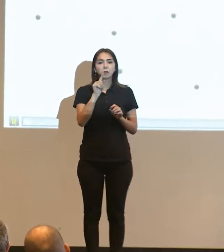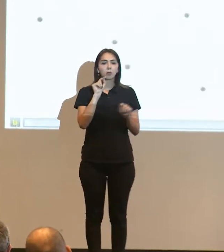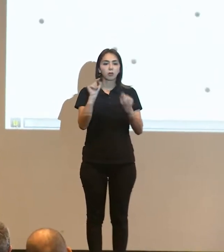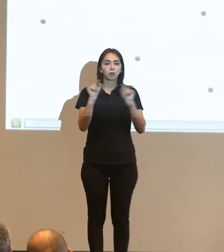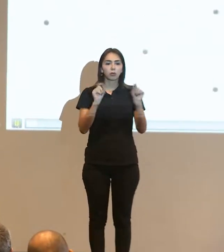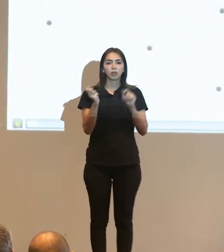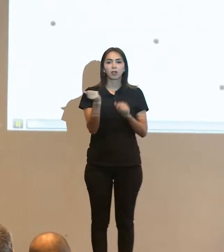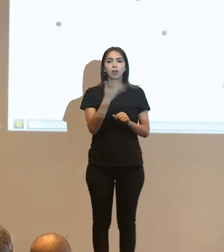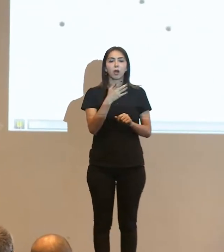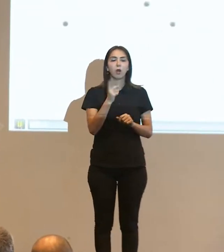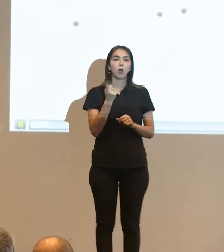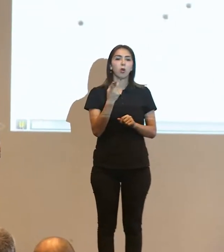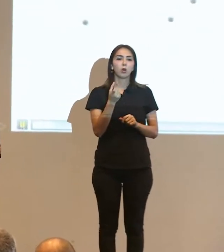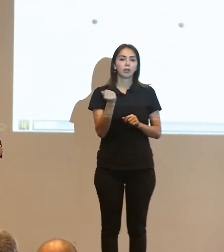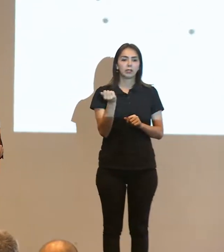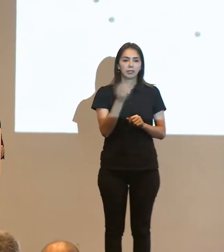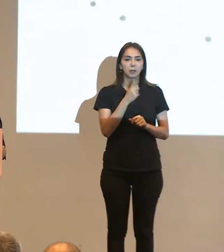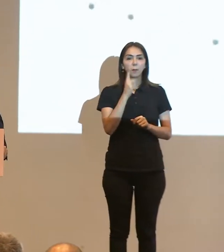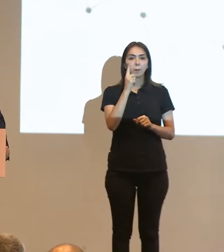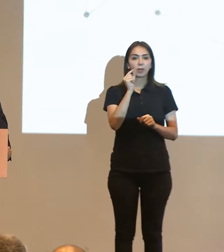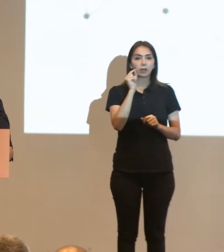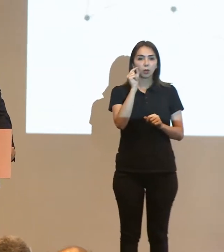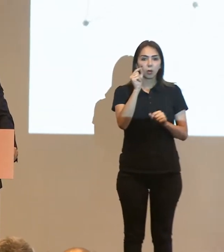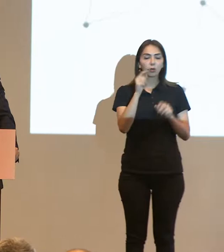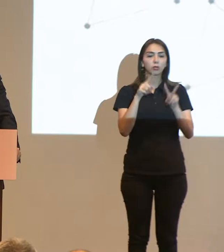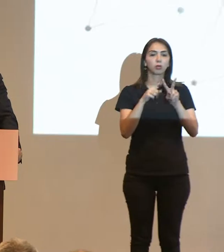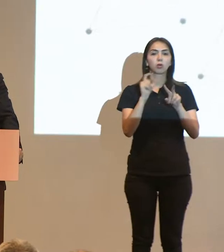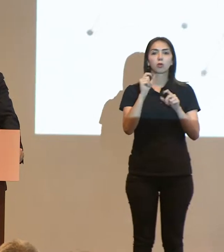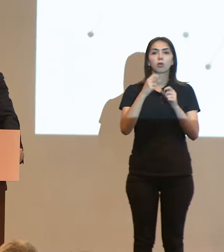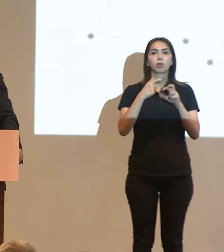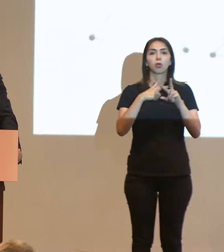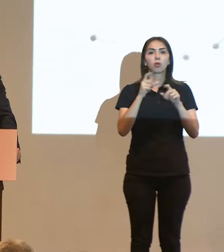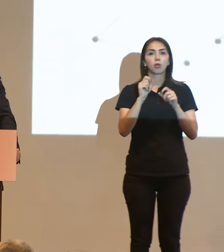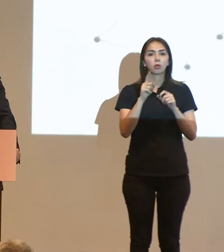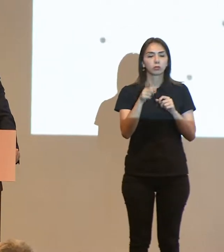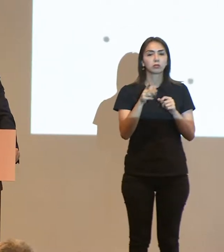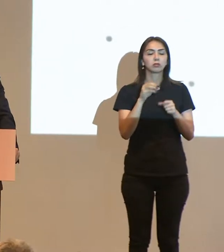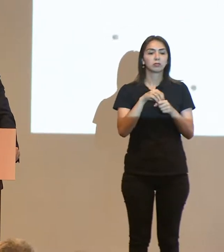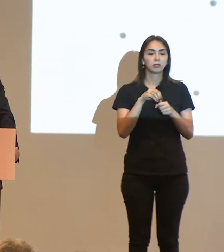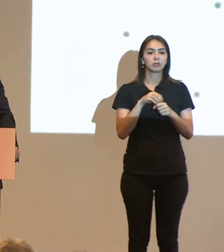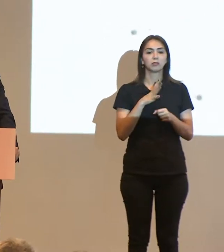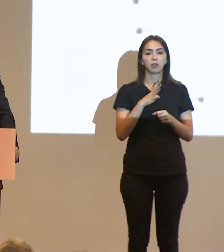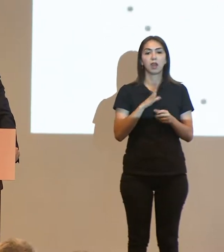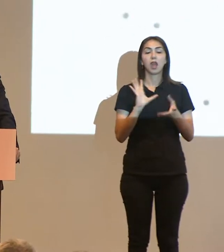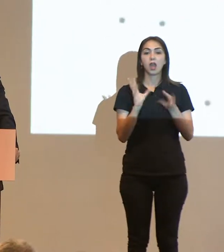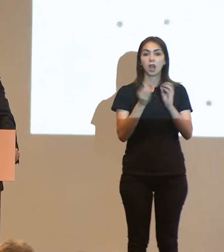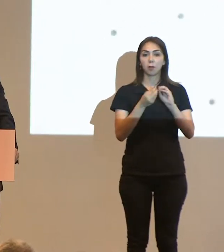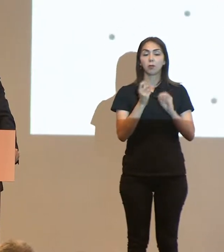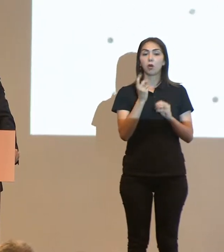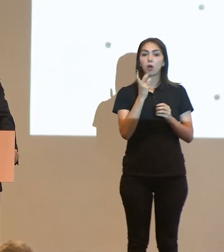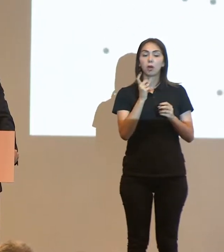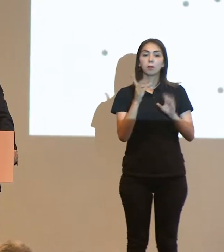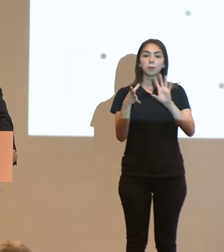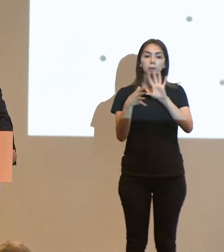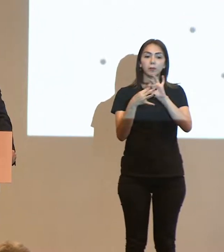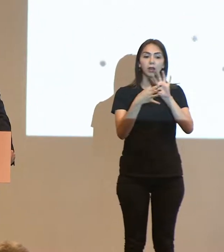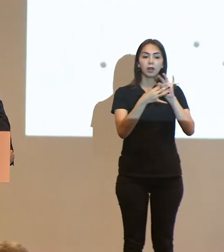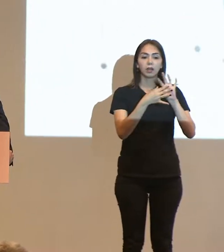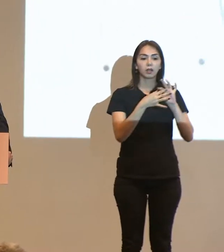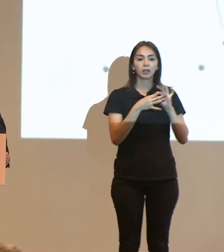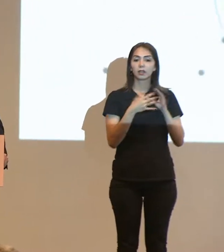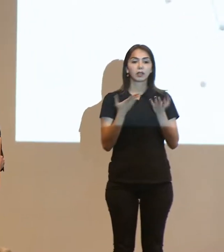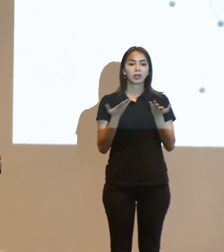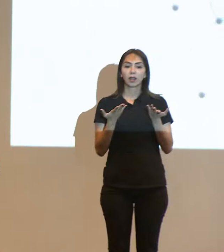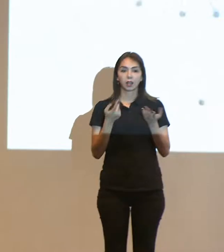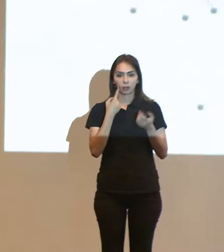unknown area or unknown space you see 12 dots let's assume they represent different neurons and their